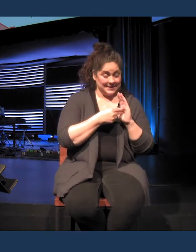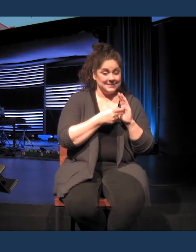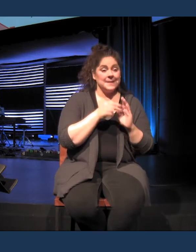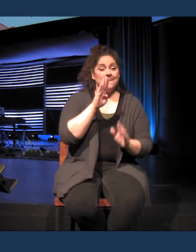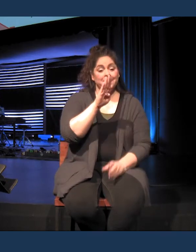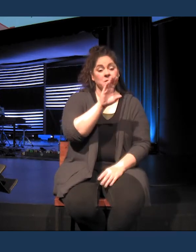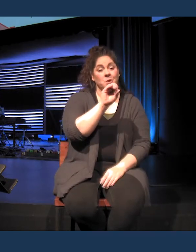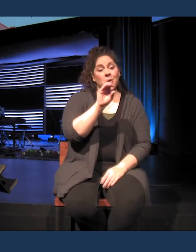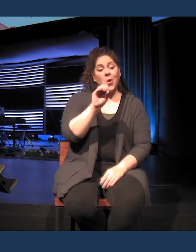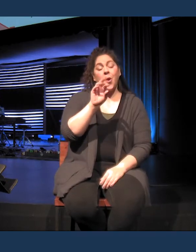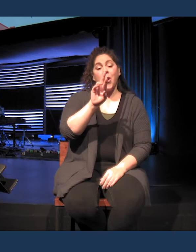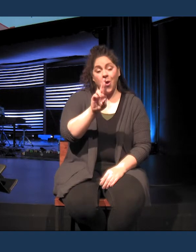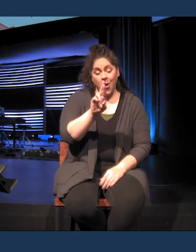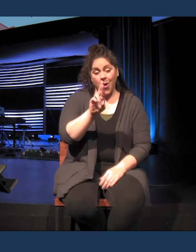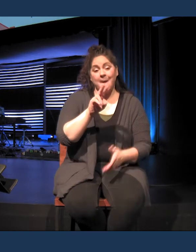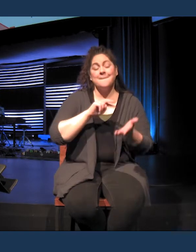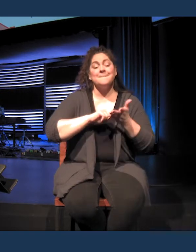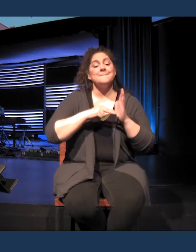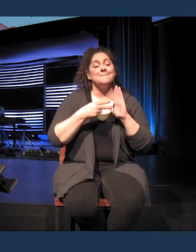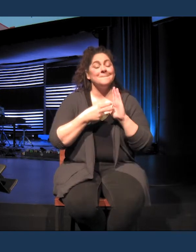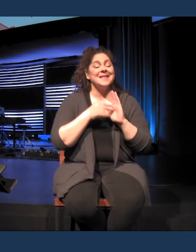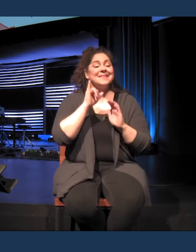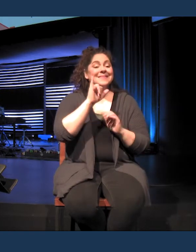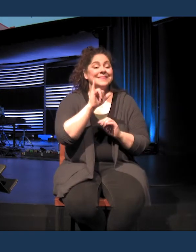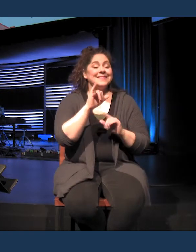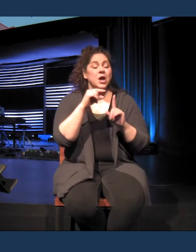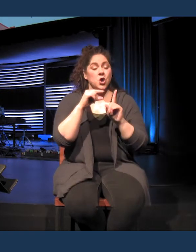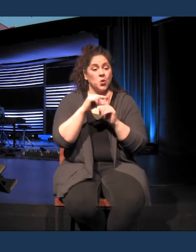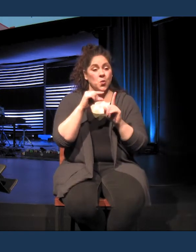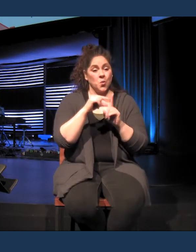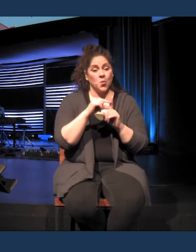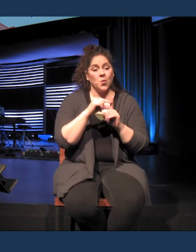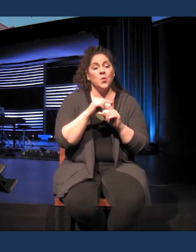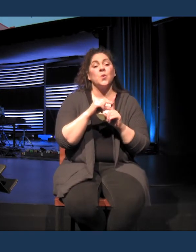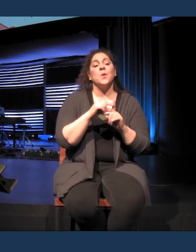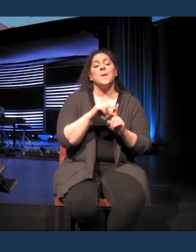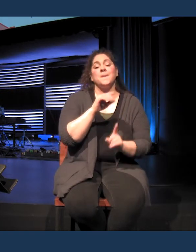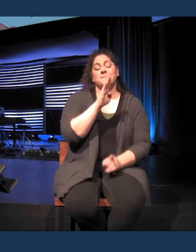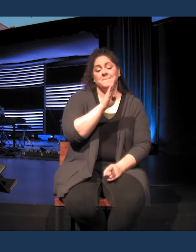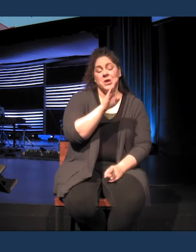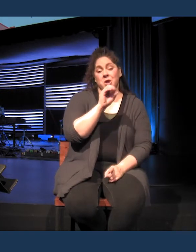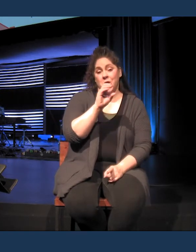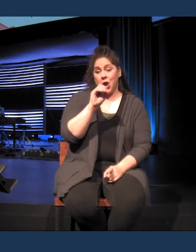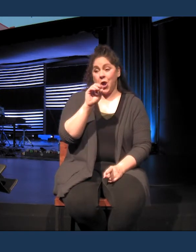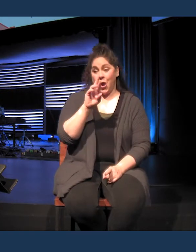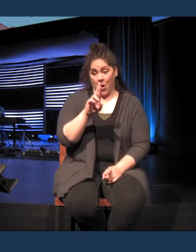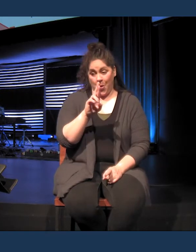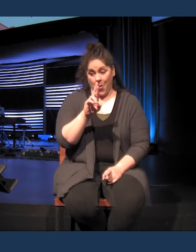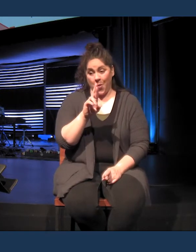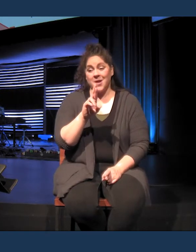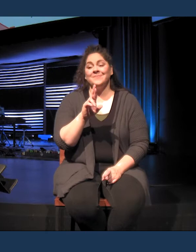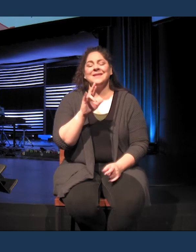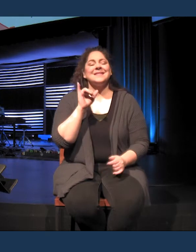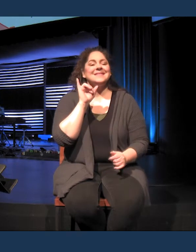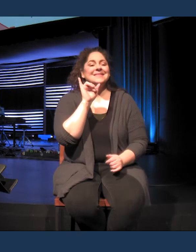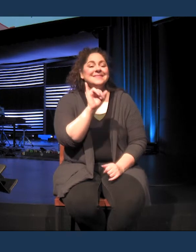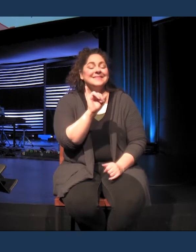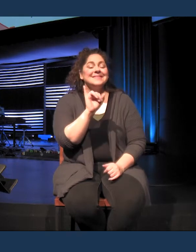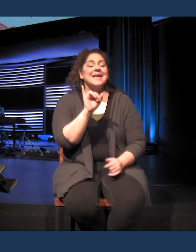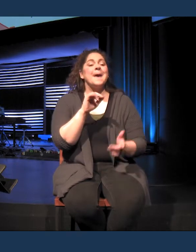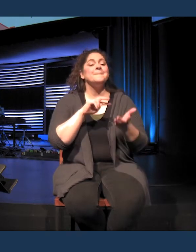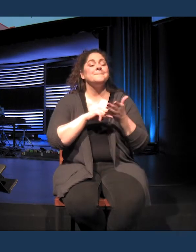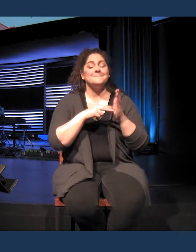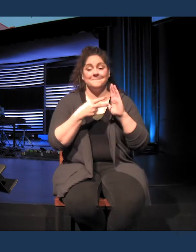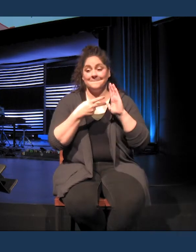Bor, B-O-R, actually comes from a word bor, B-O-O-R. And bor, by definition, means